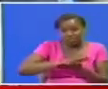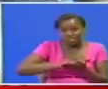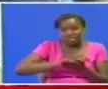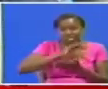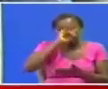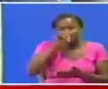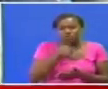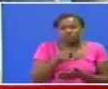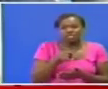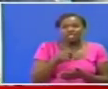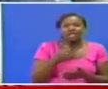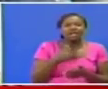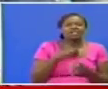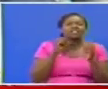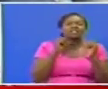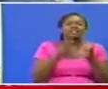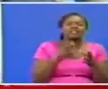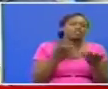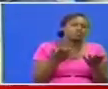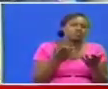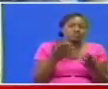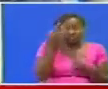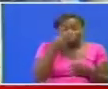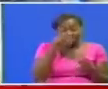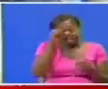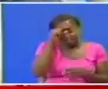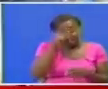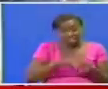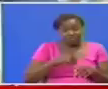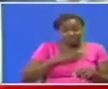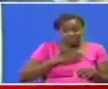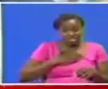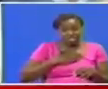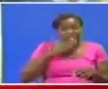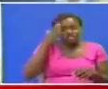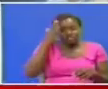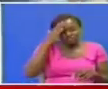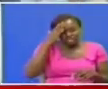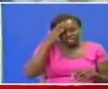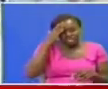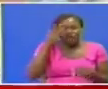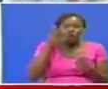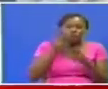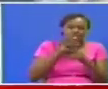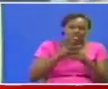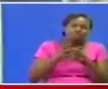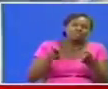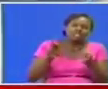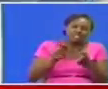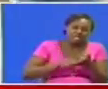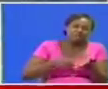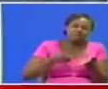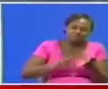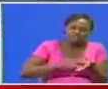Jubilee has no motivation to fix government. It is time for us to realize that if we keep doing the same things over